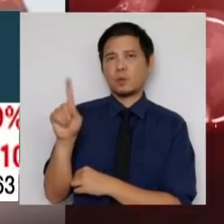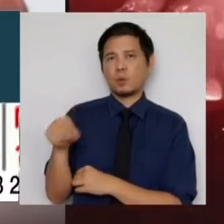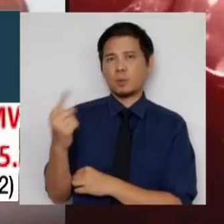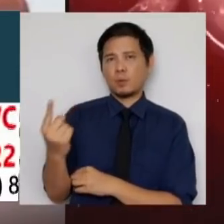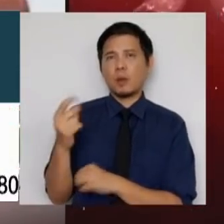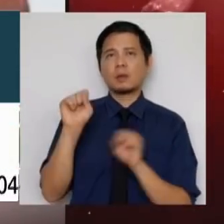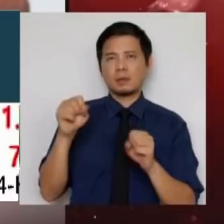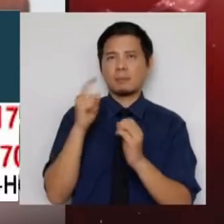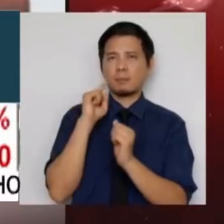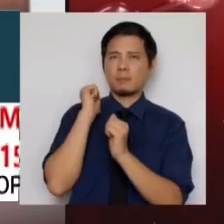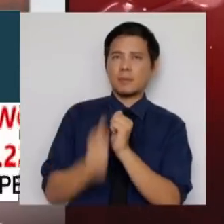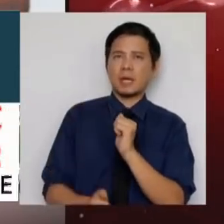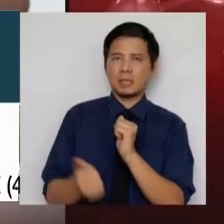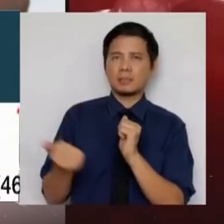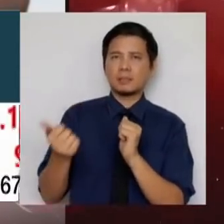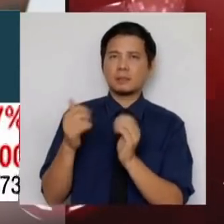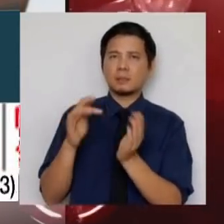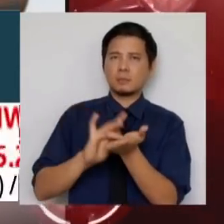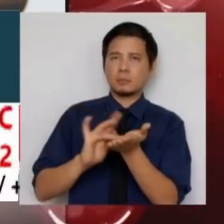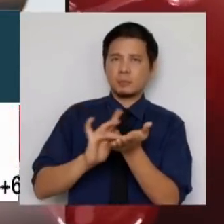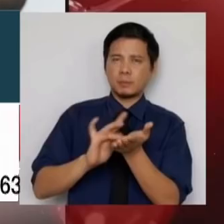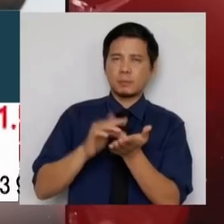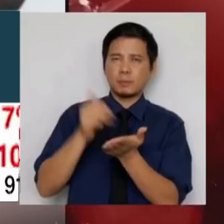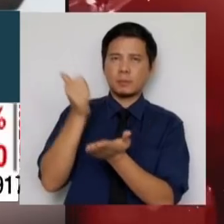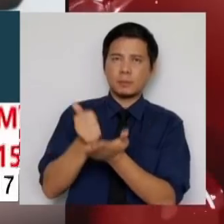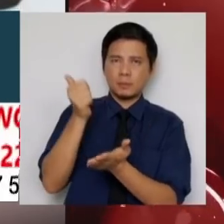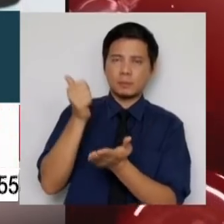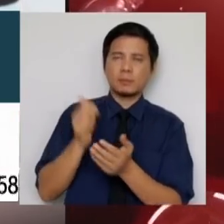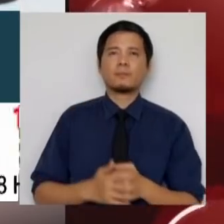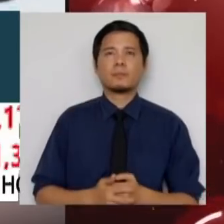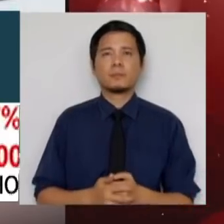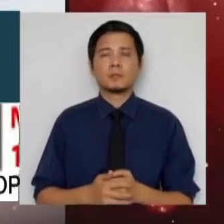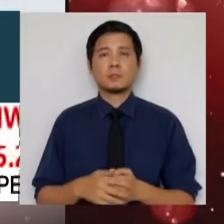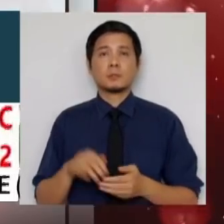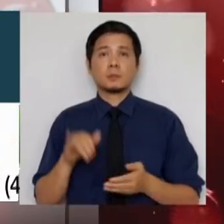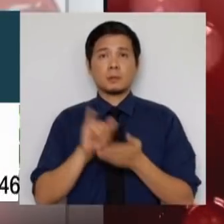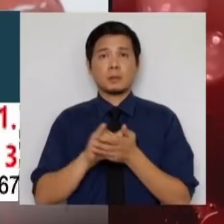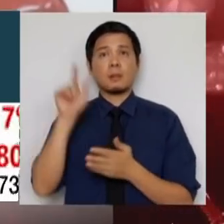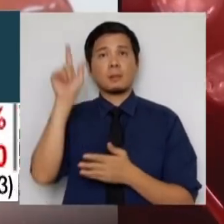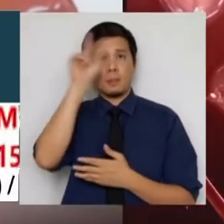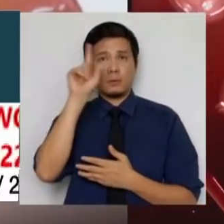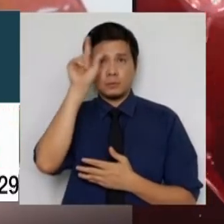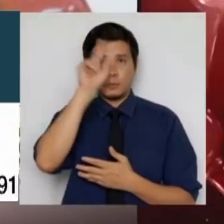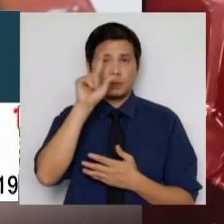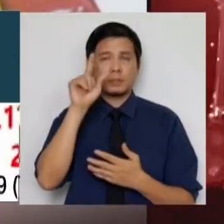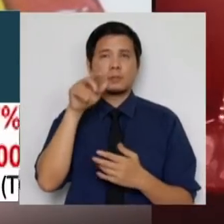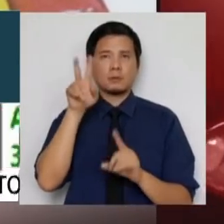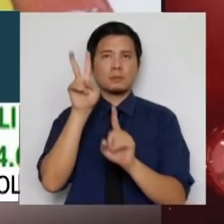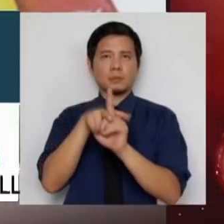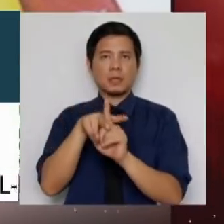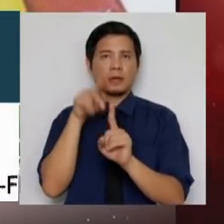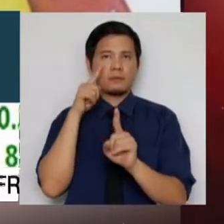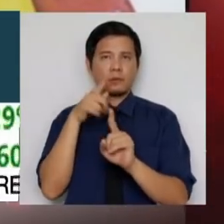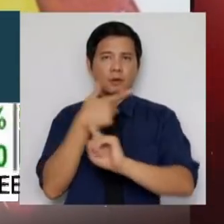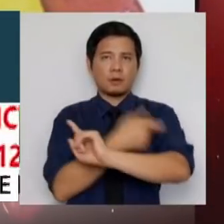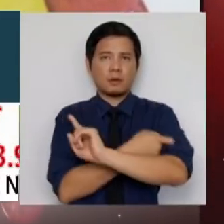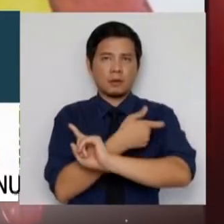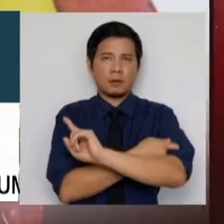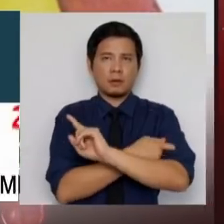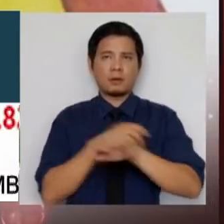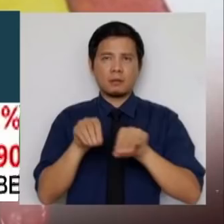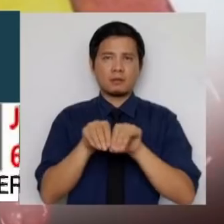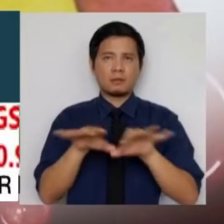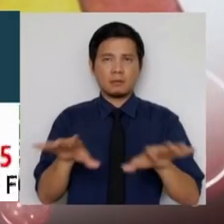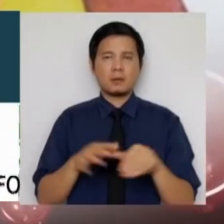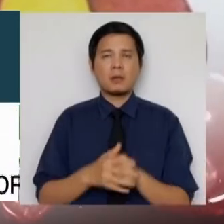and effective. So based on that logic that we've applied using the vaccines, I would